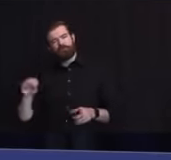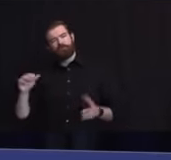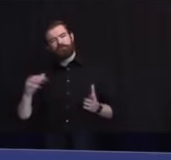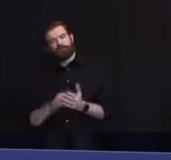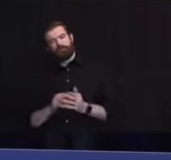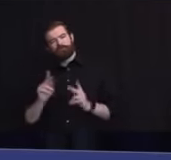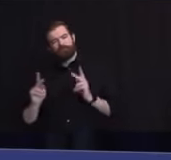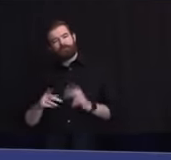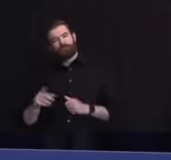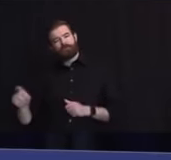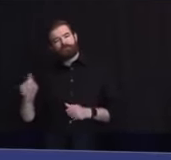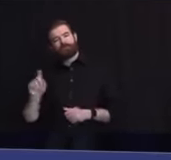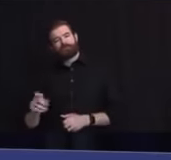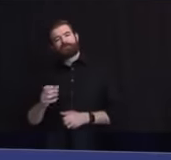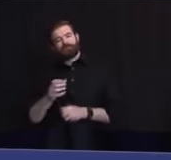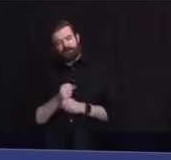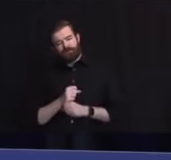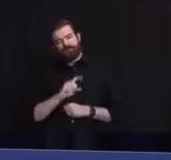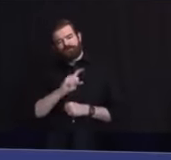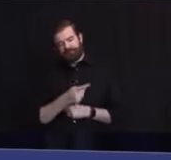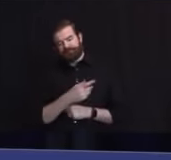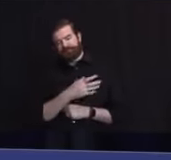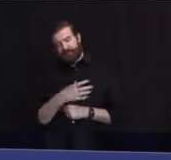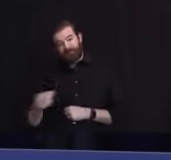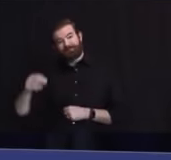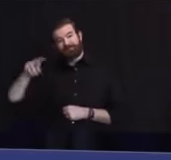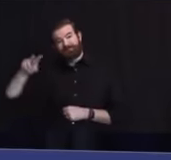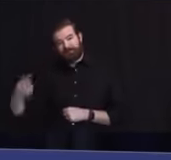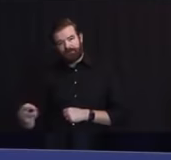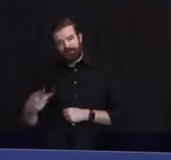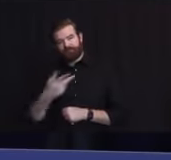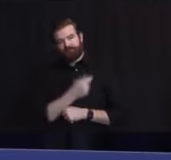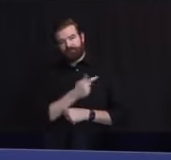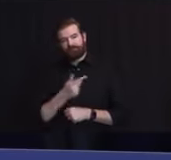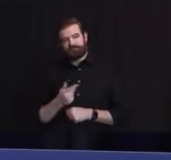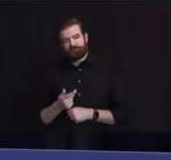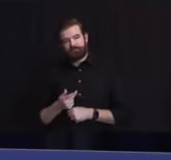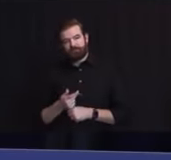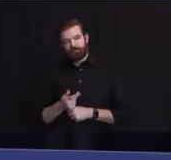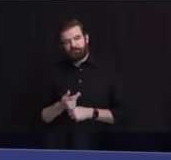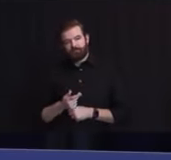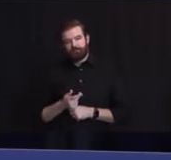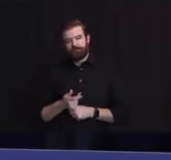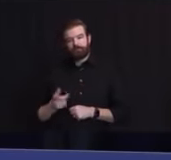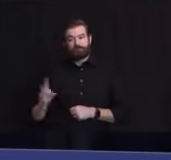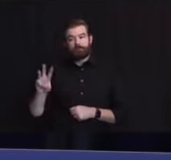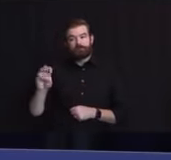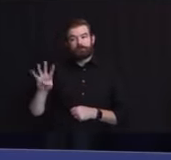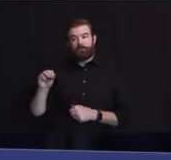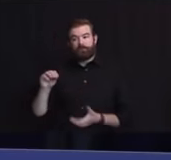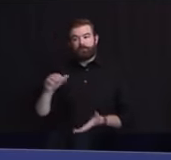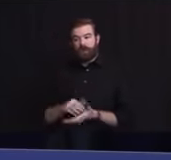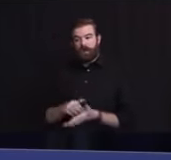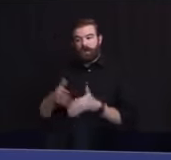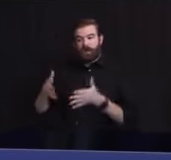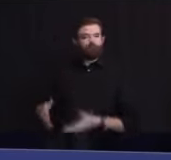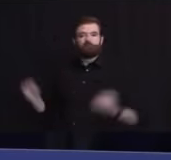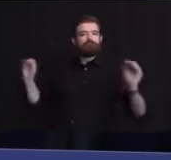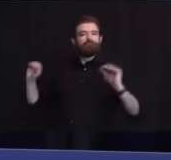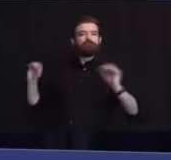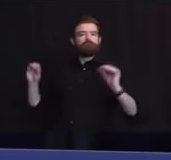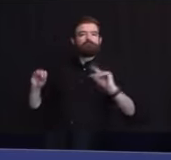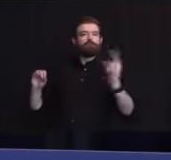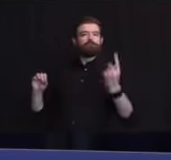to get first and second doses. So we are getting now about 450,000 doses a